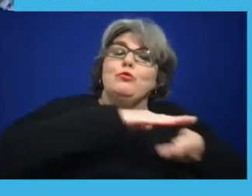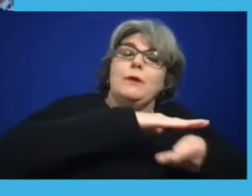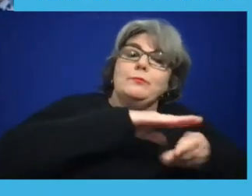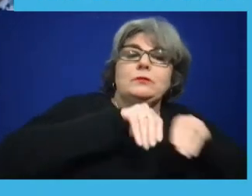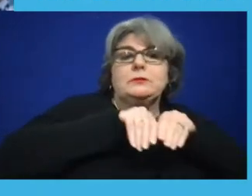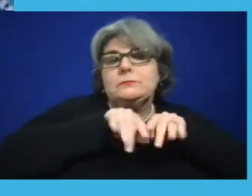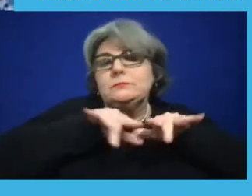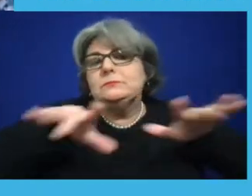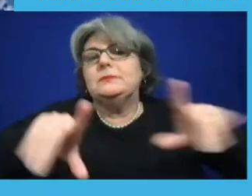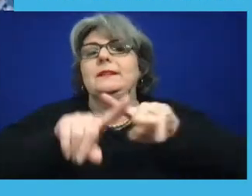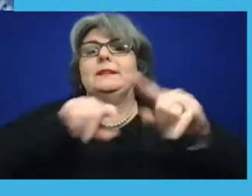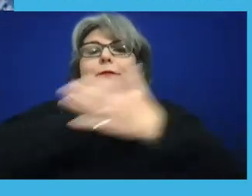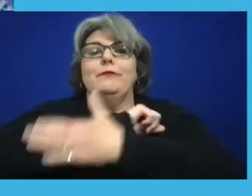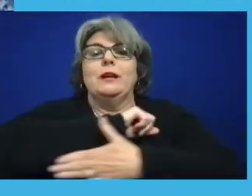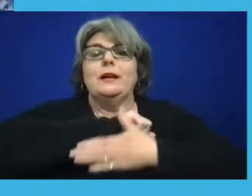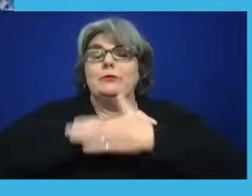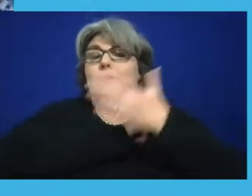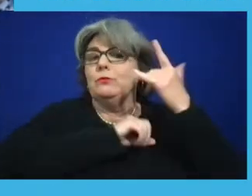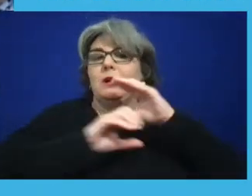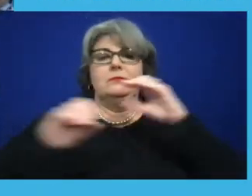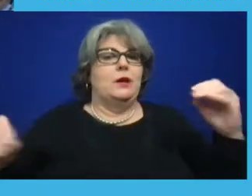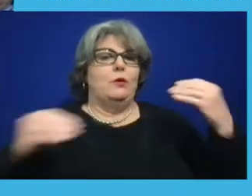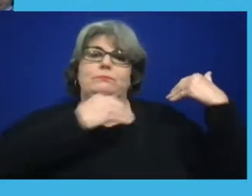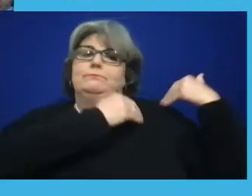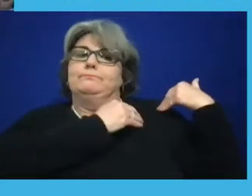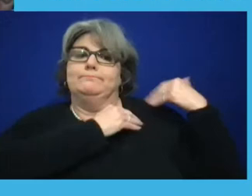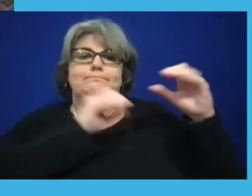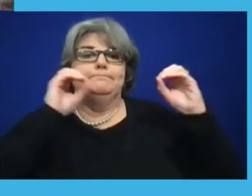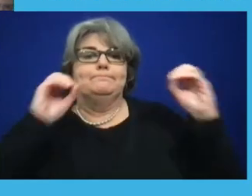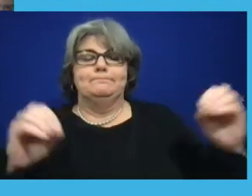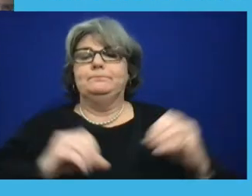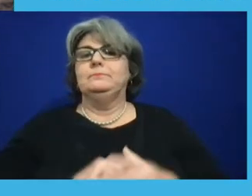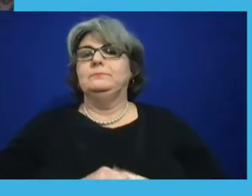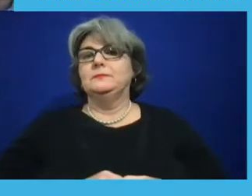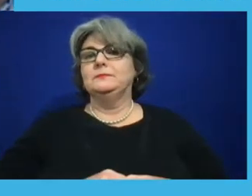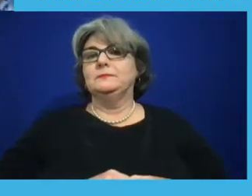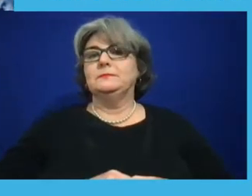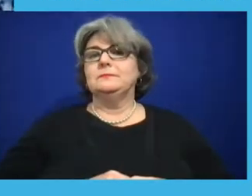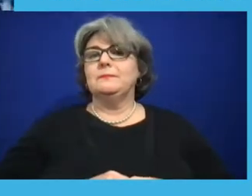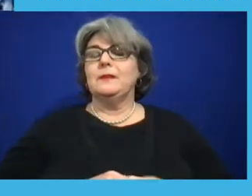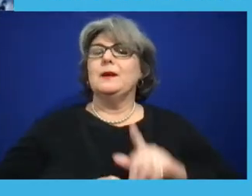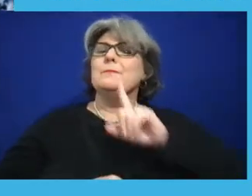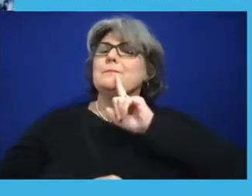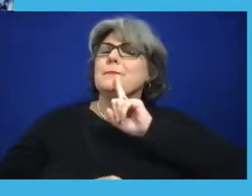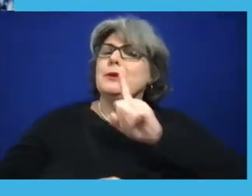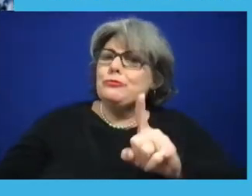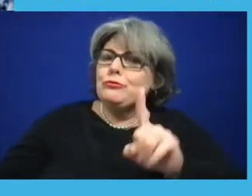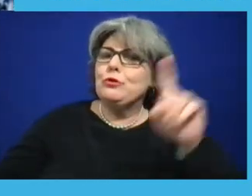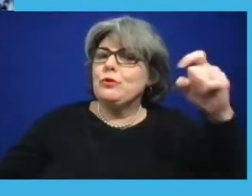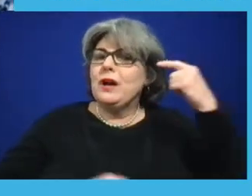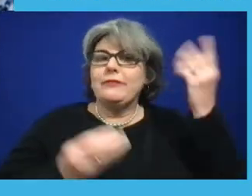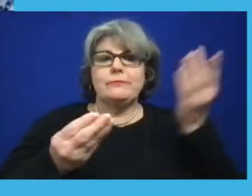they want. Where corruption is rampant because there's no accountability.